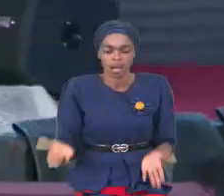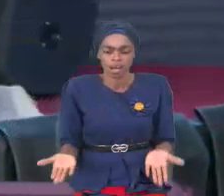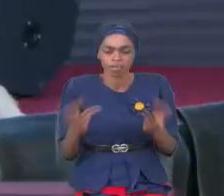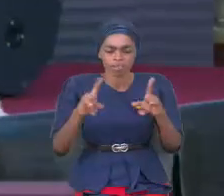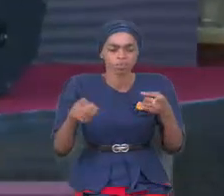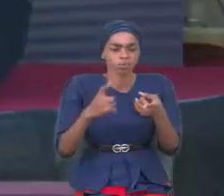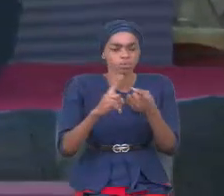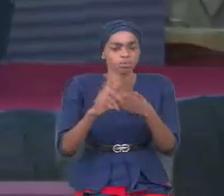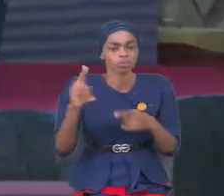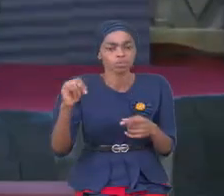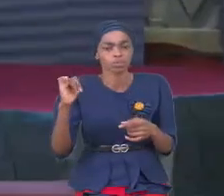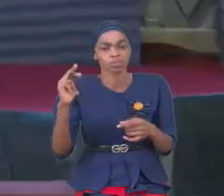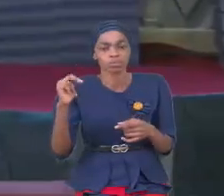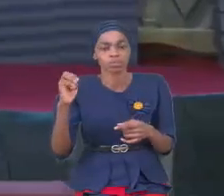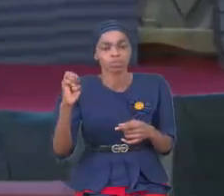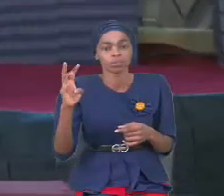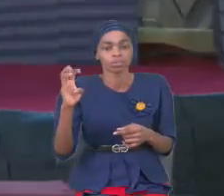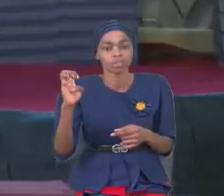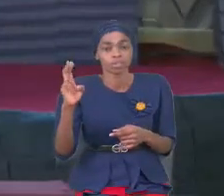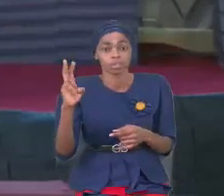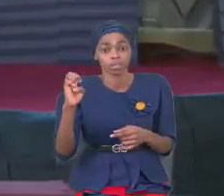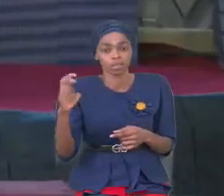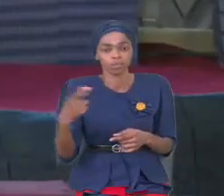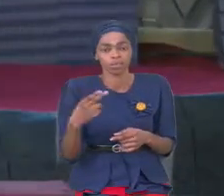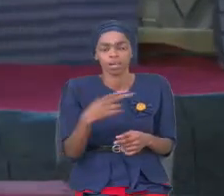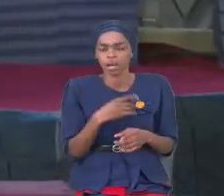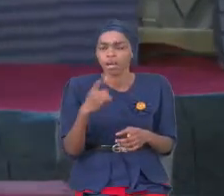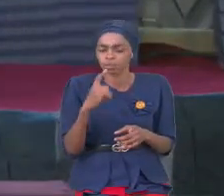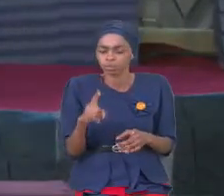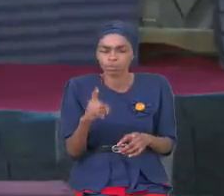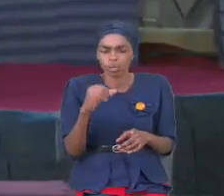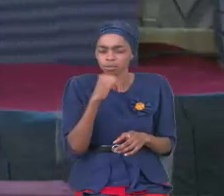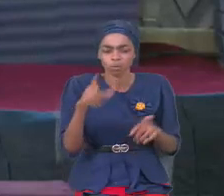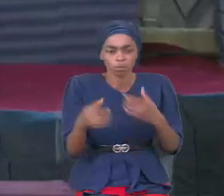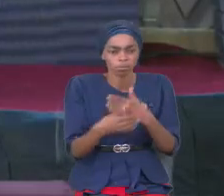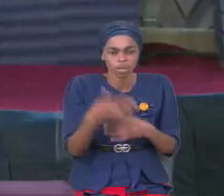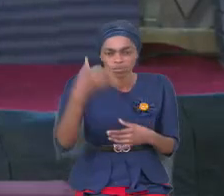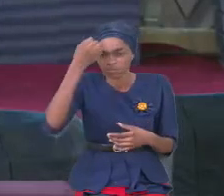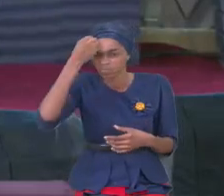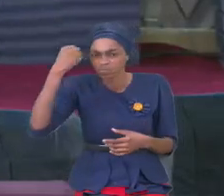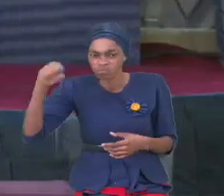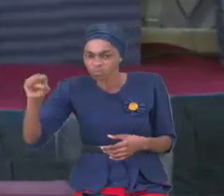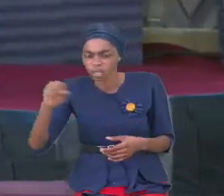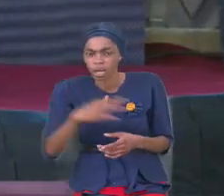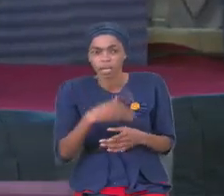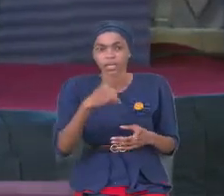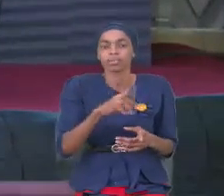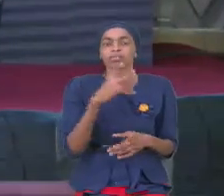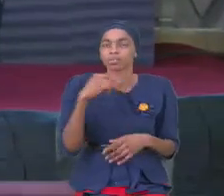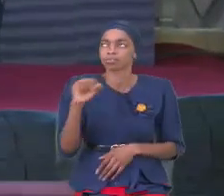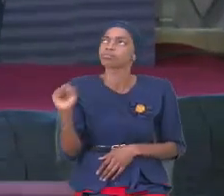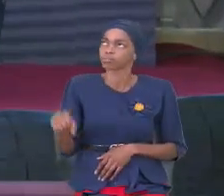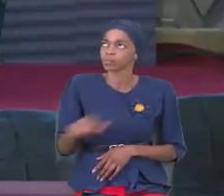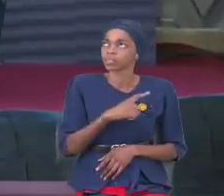the disobedient acts of the past, and we'll say, yes, Lord, now I will, all my heart, all my soul, all